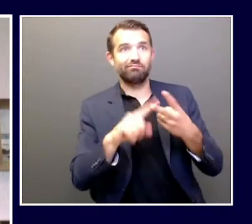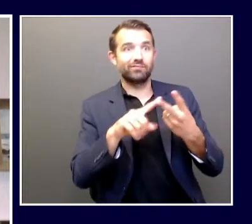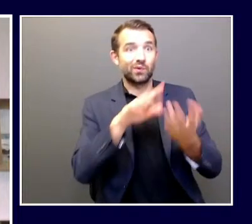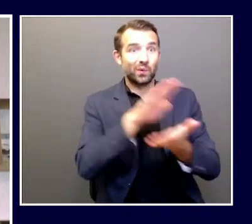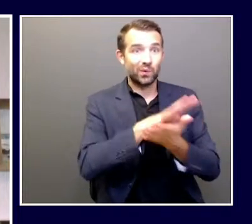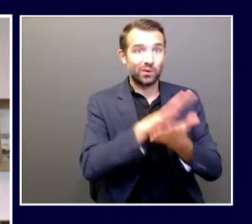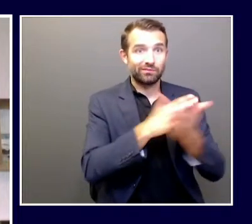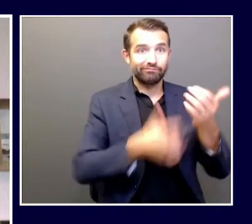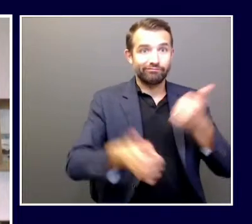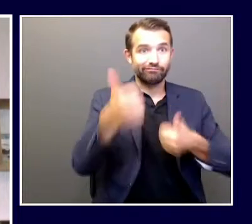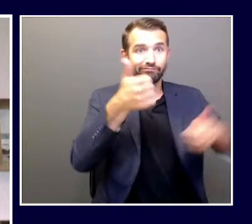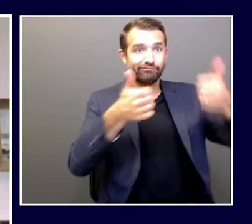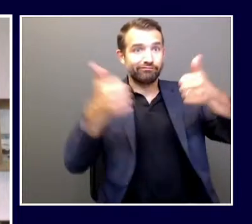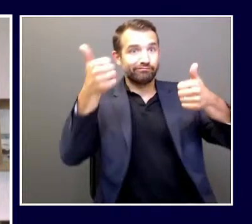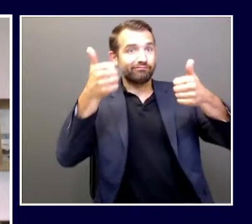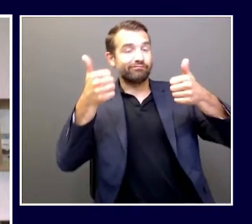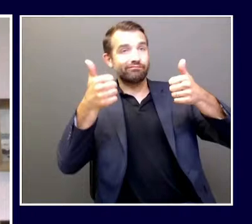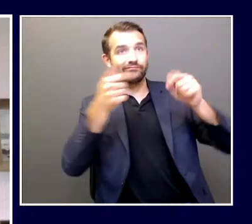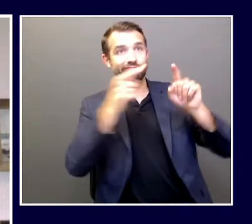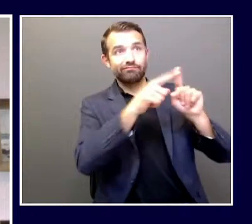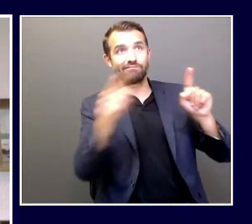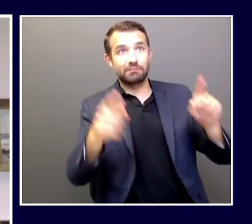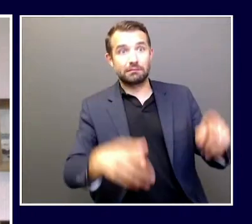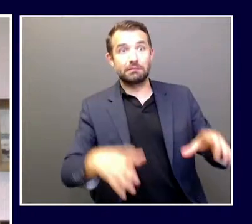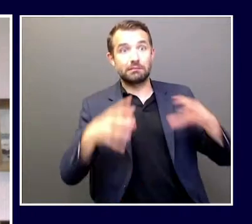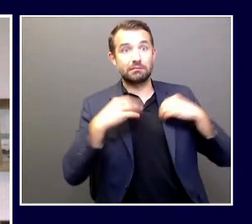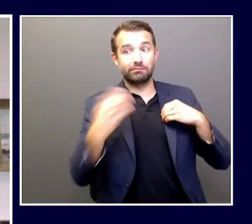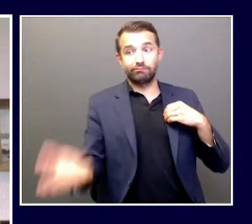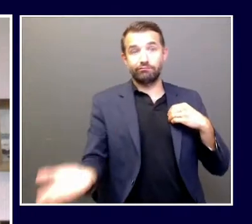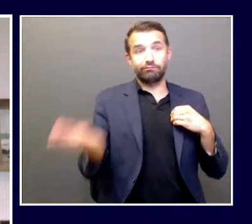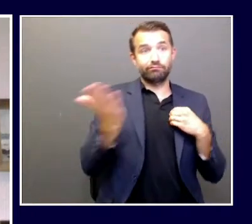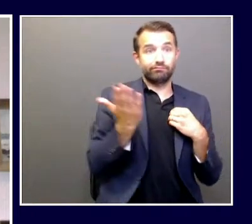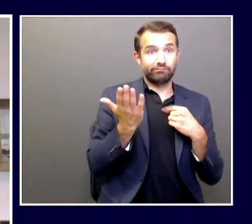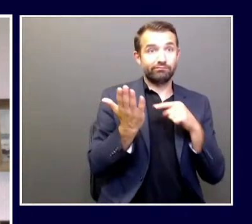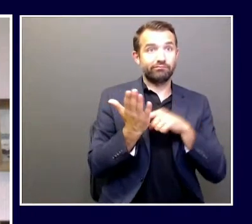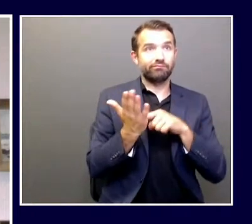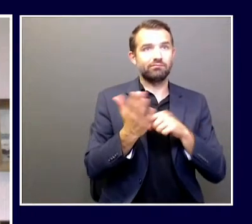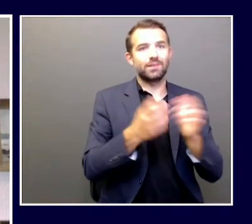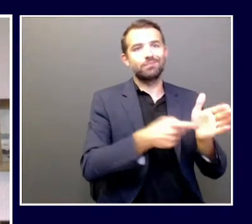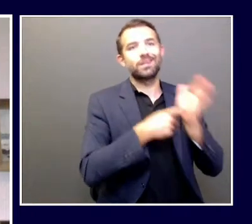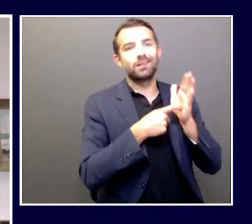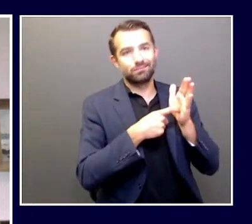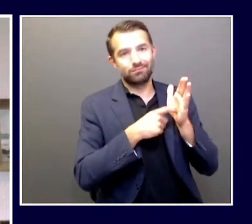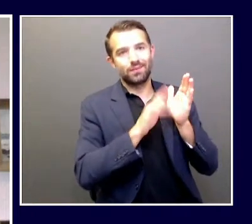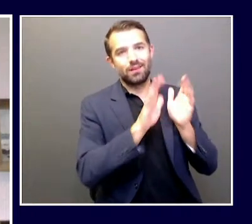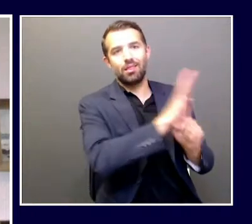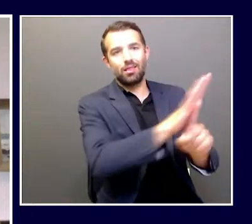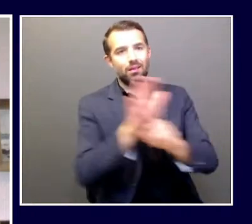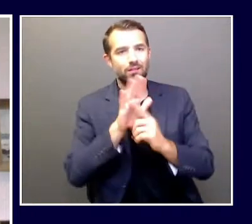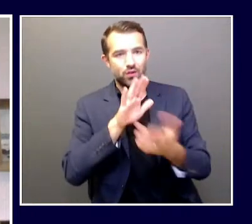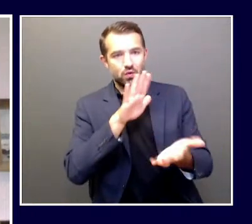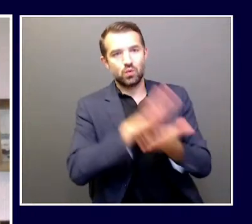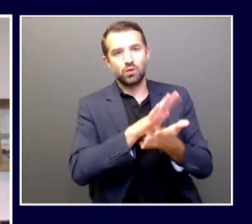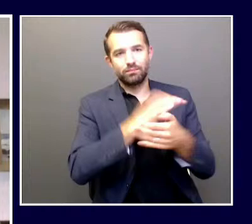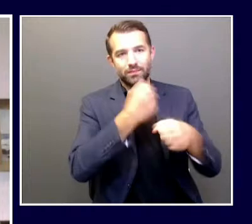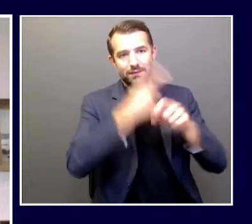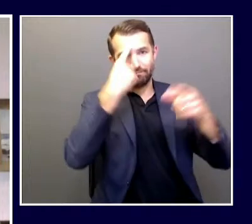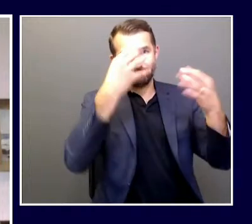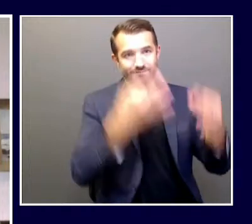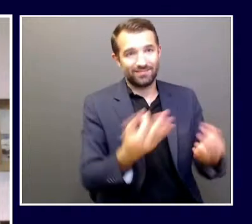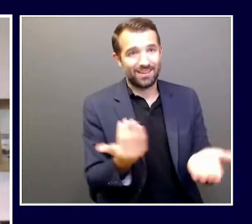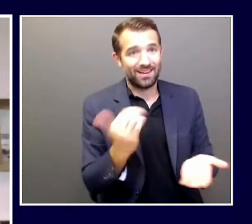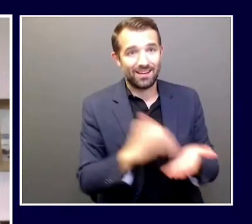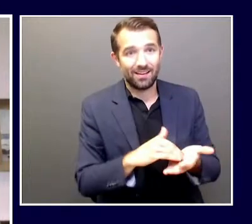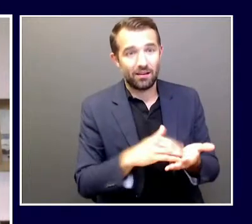in schools across Maine. But this is part and parcel of the approach that we've taken to move from mandates and more